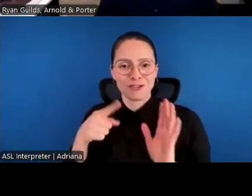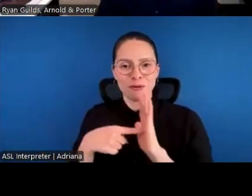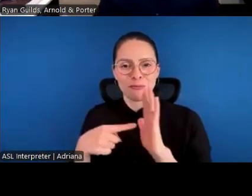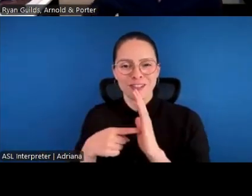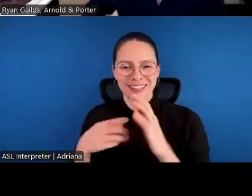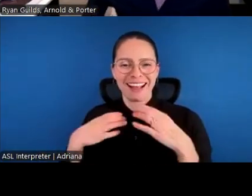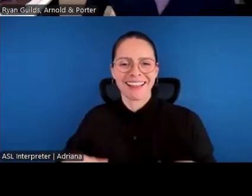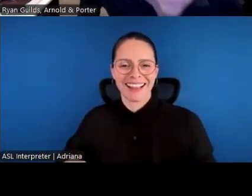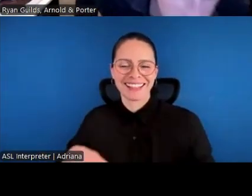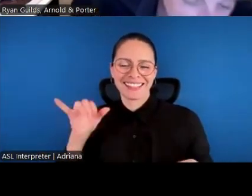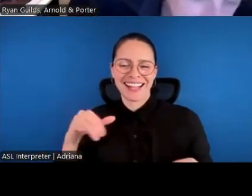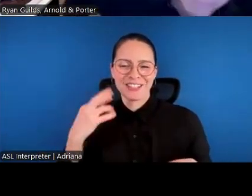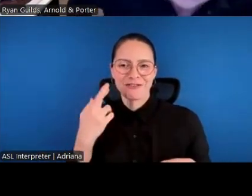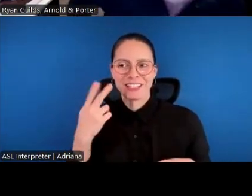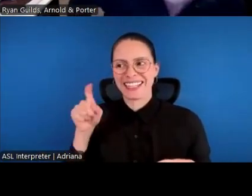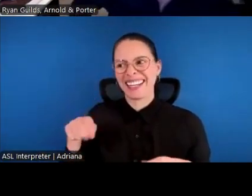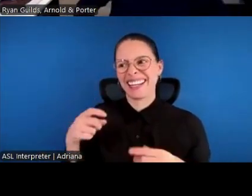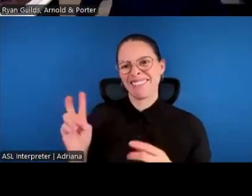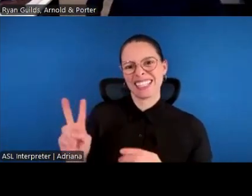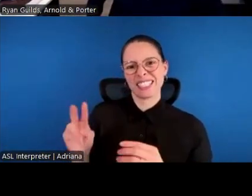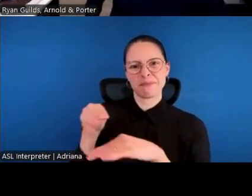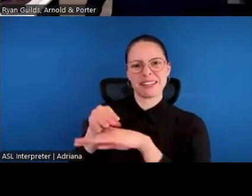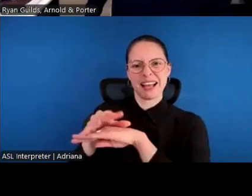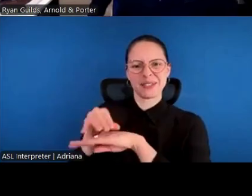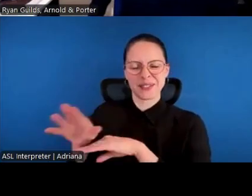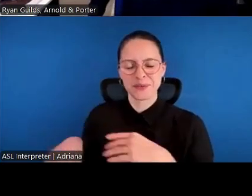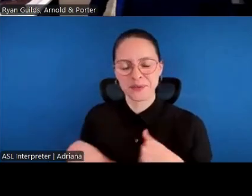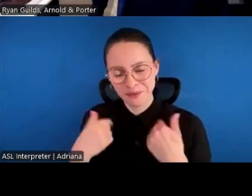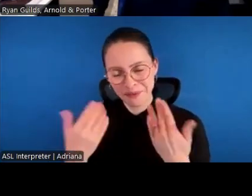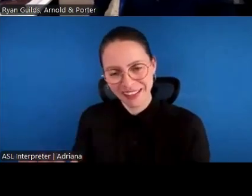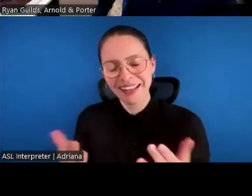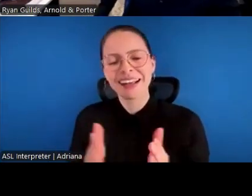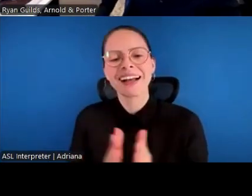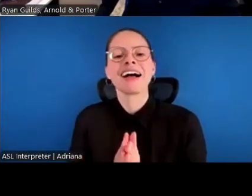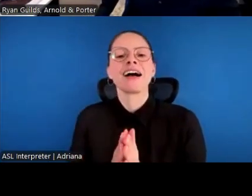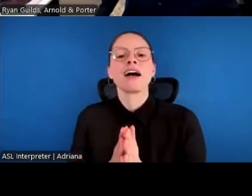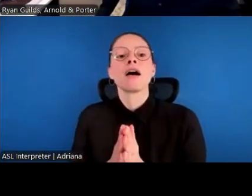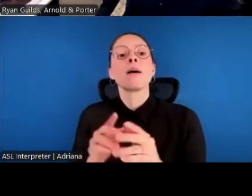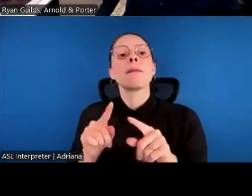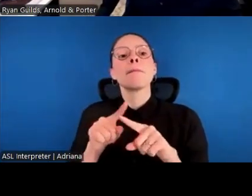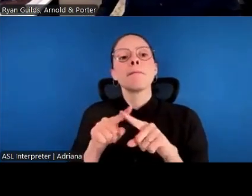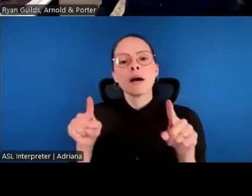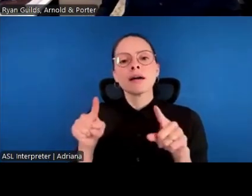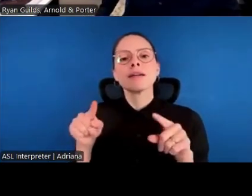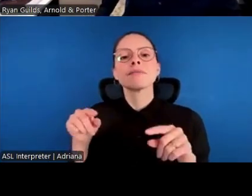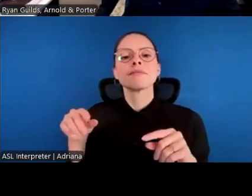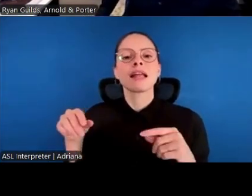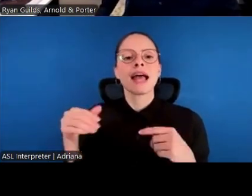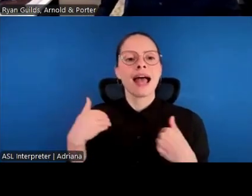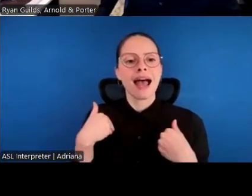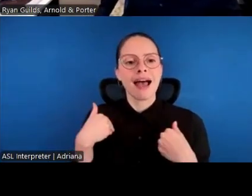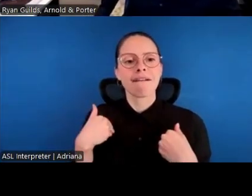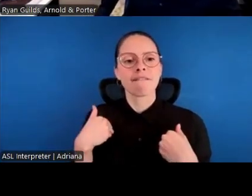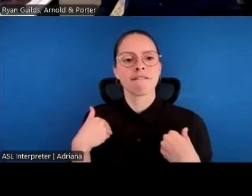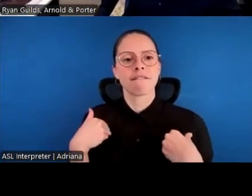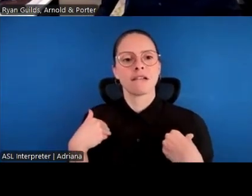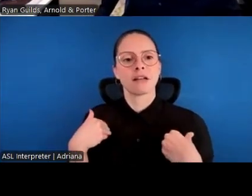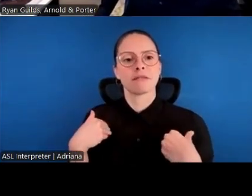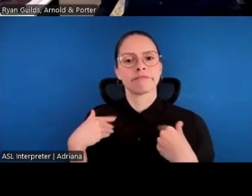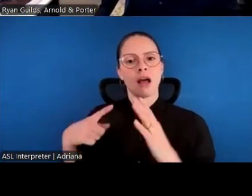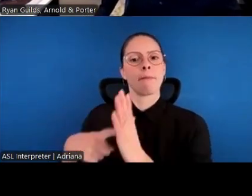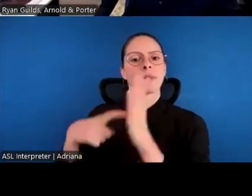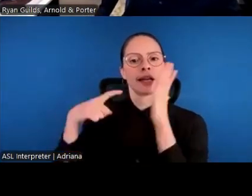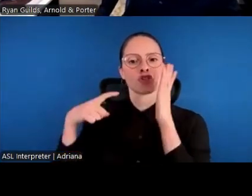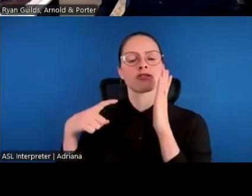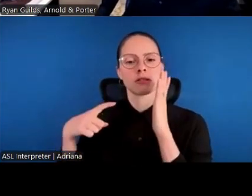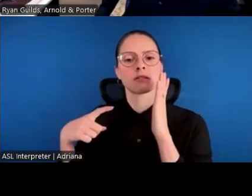need victims counsel, right? I'm telling this group something they already know, but that means they have Brady obligations you do not have, right? So